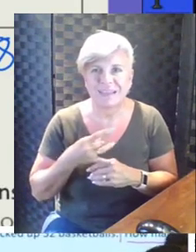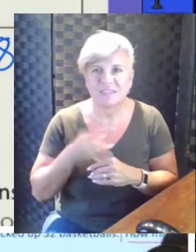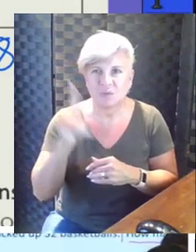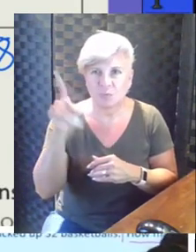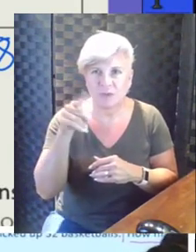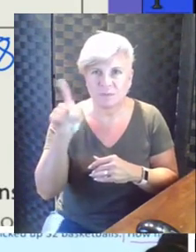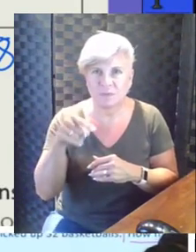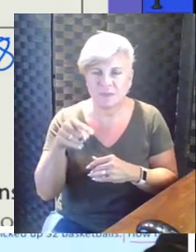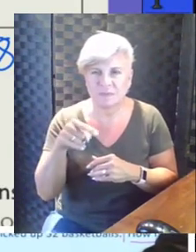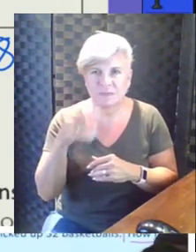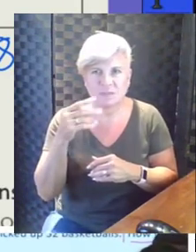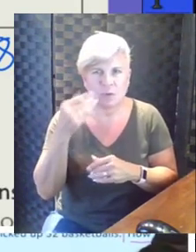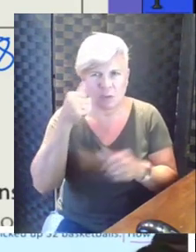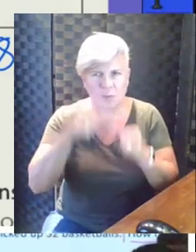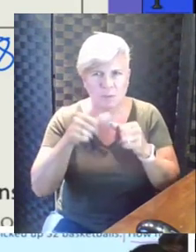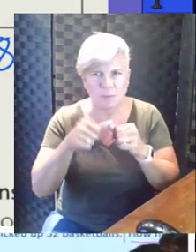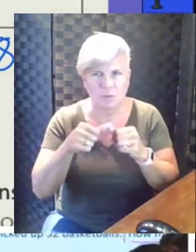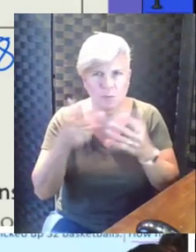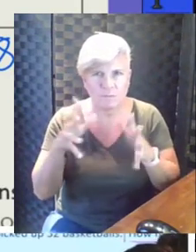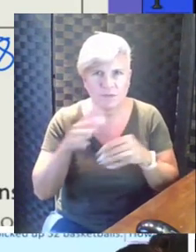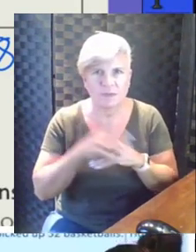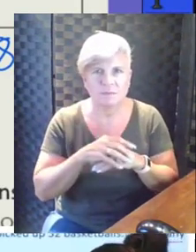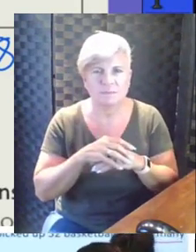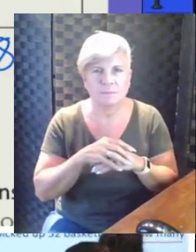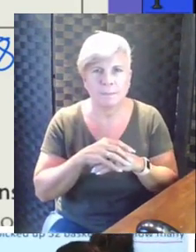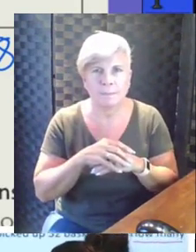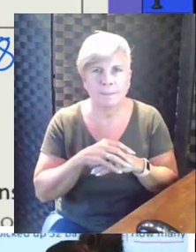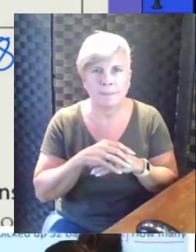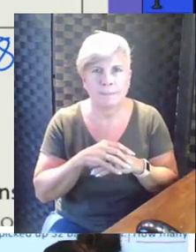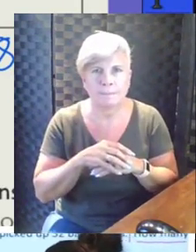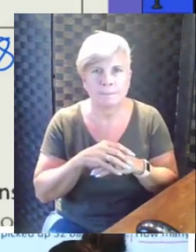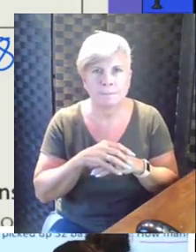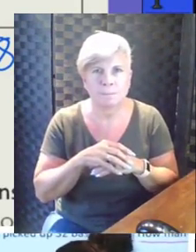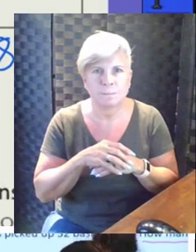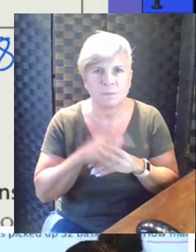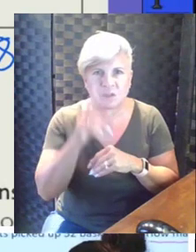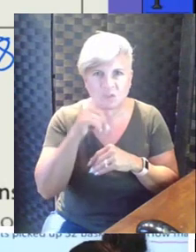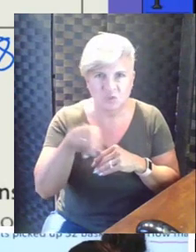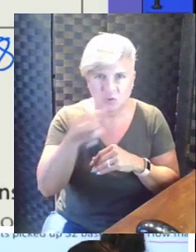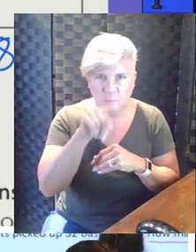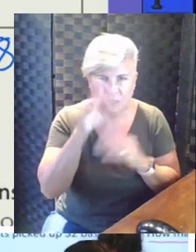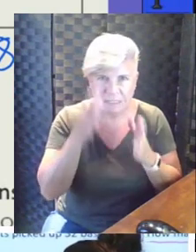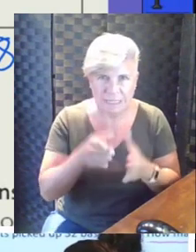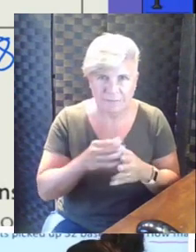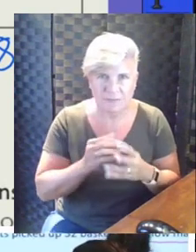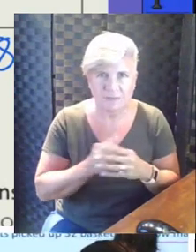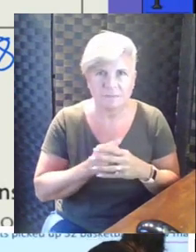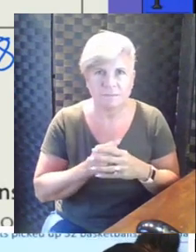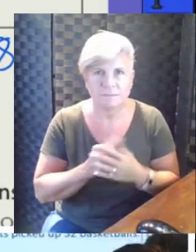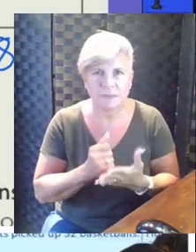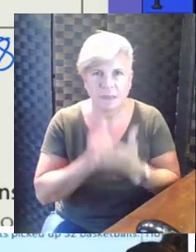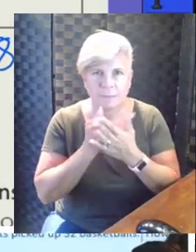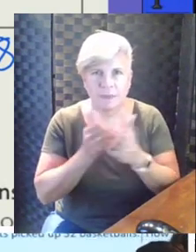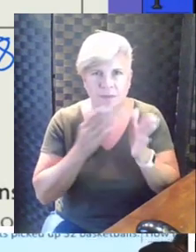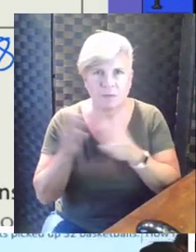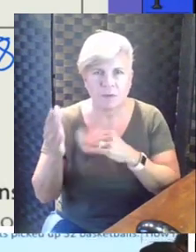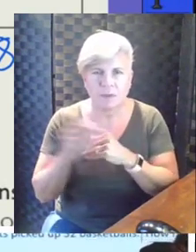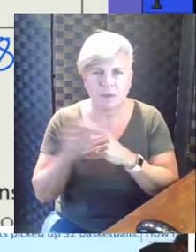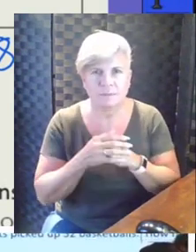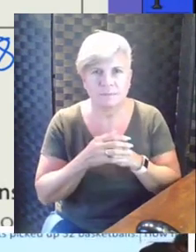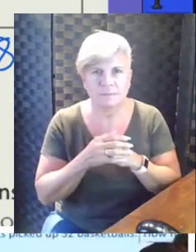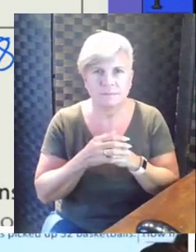my numbers out up here just so I remember what I've done so far. And I circle what's left to help me stay